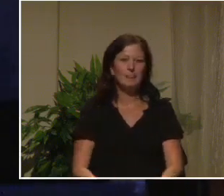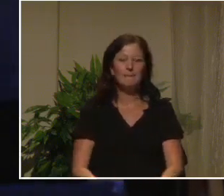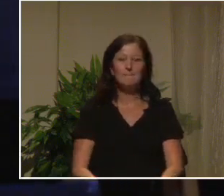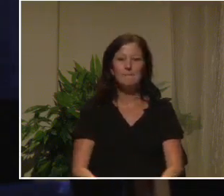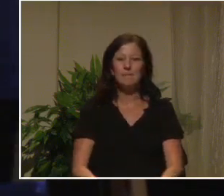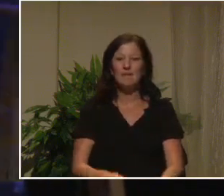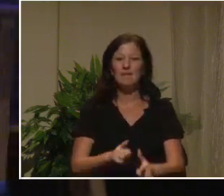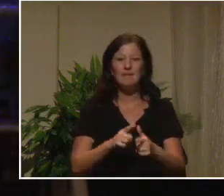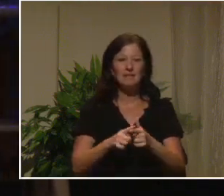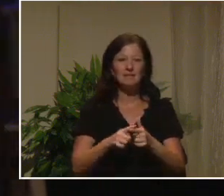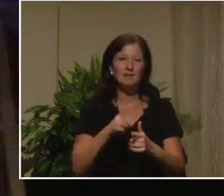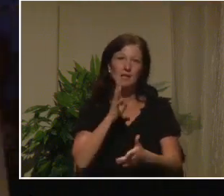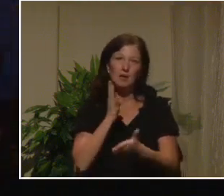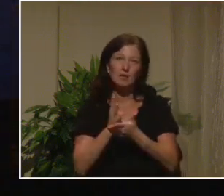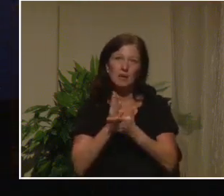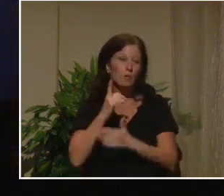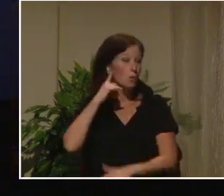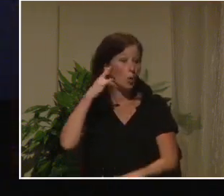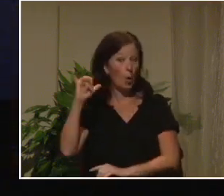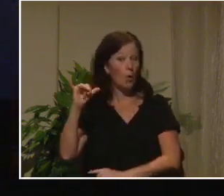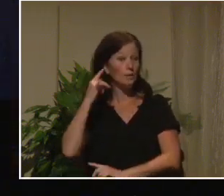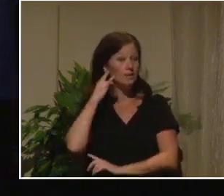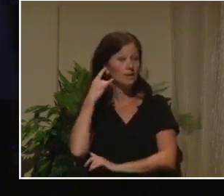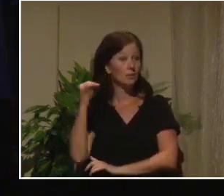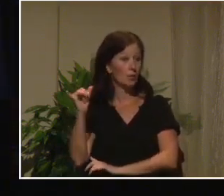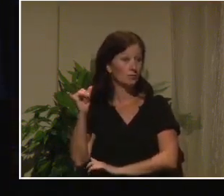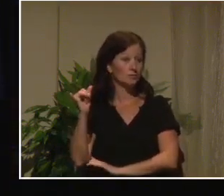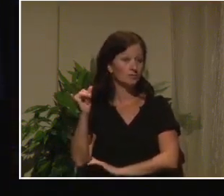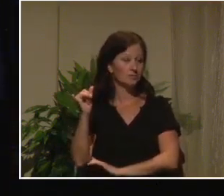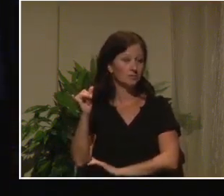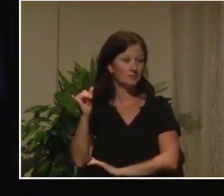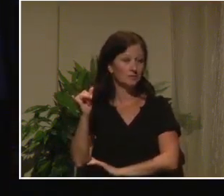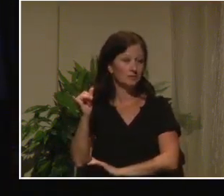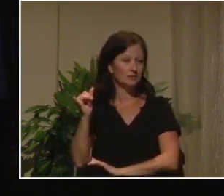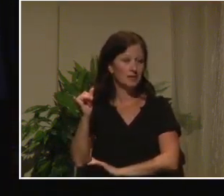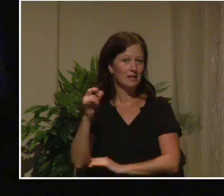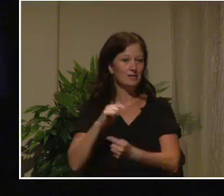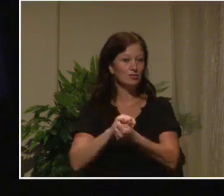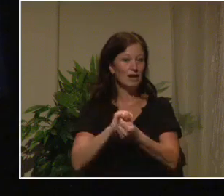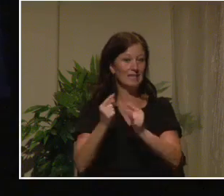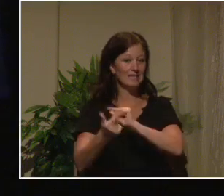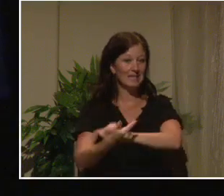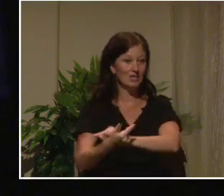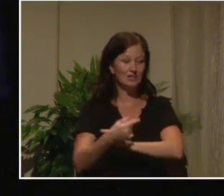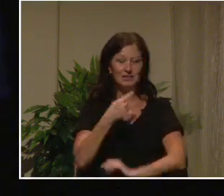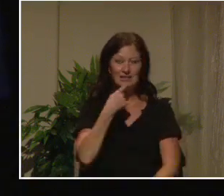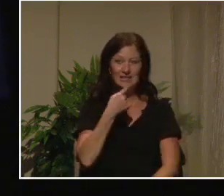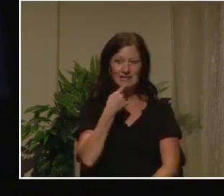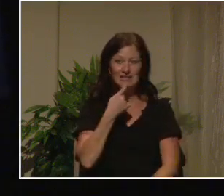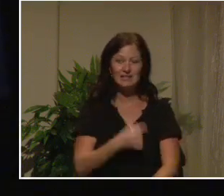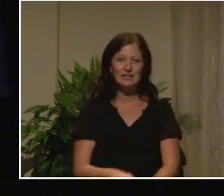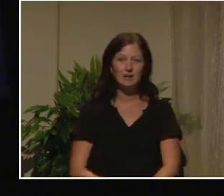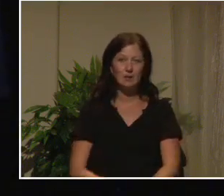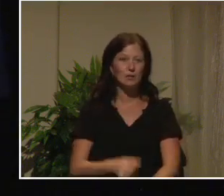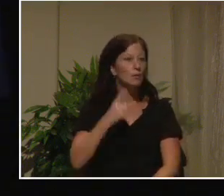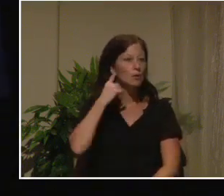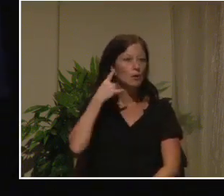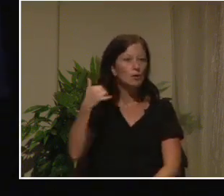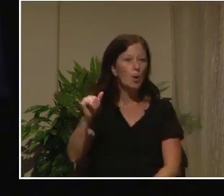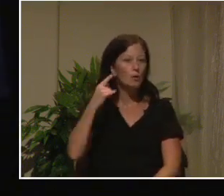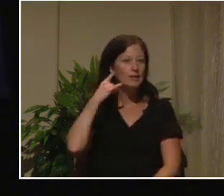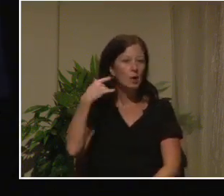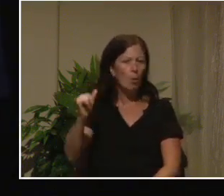purest gold, it doesn't say pure gold as the NIV translates it to make it sense for it, but it says gold,